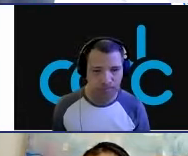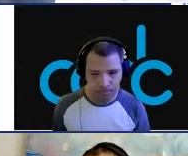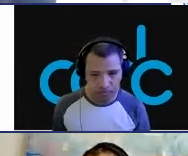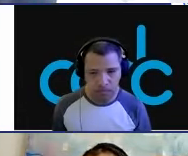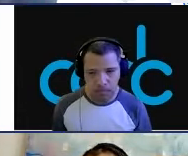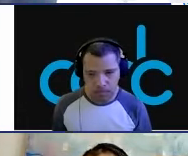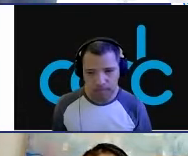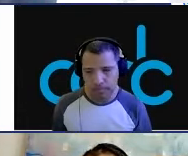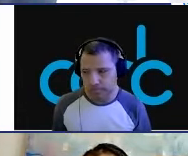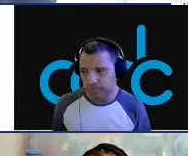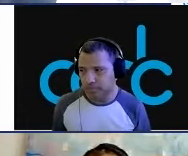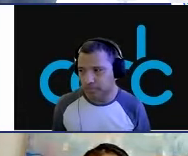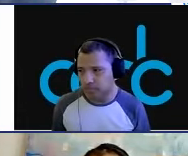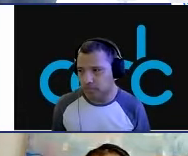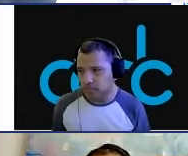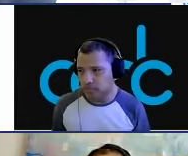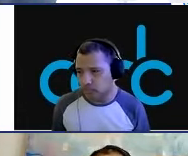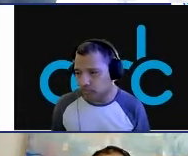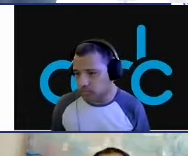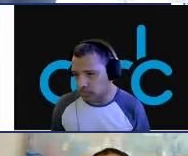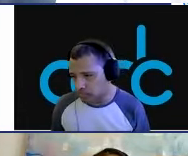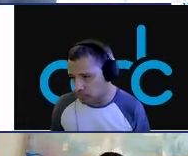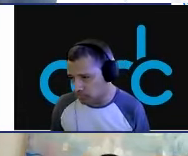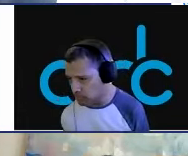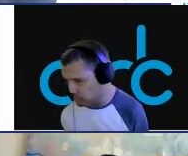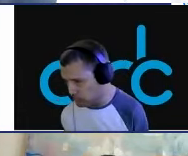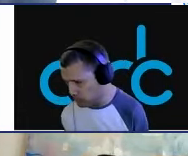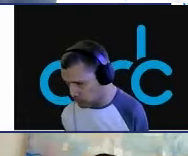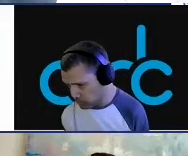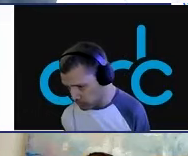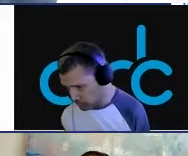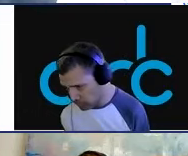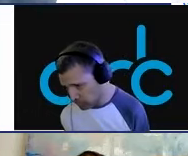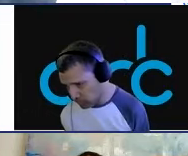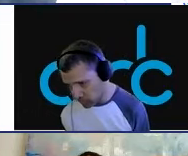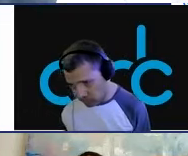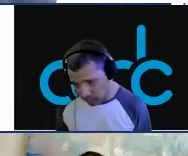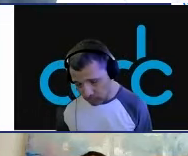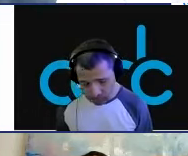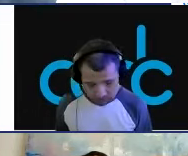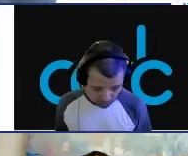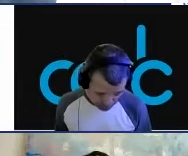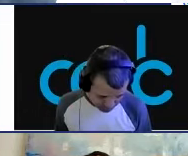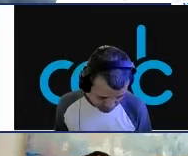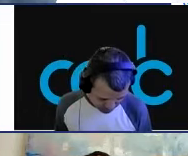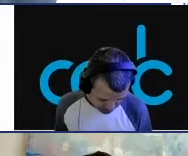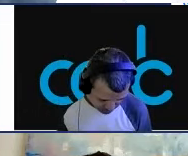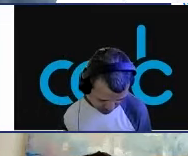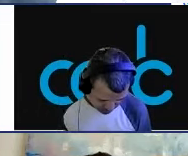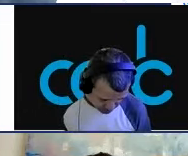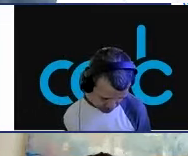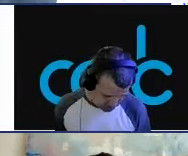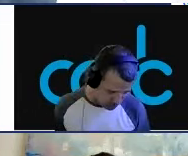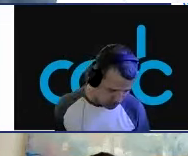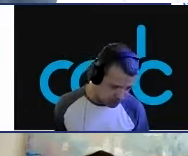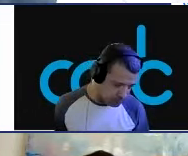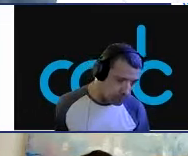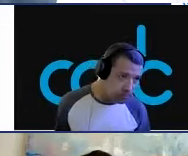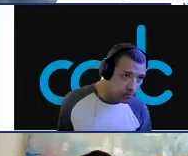you feel like is important to cover or most helpful to cover in a larger discussion in that 5 minutes would